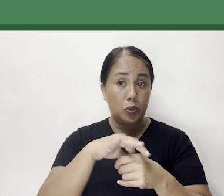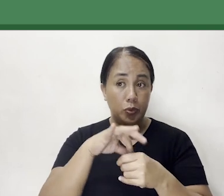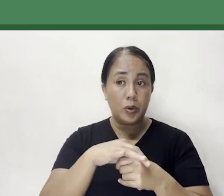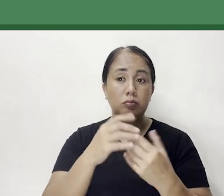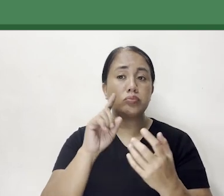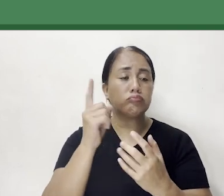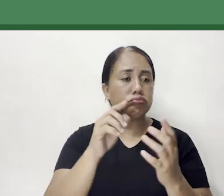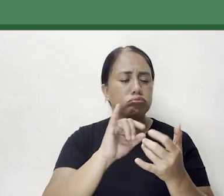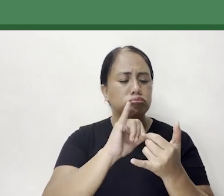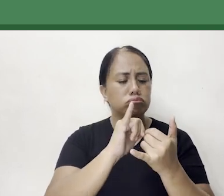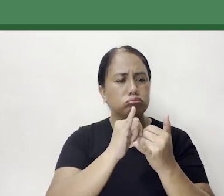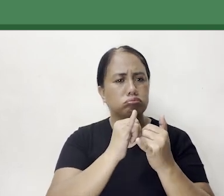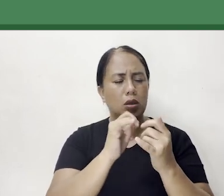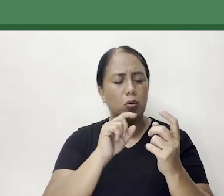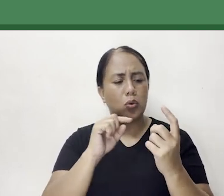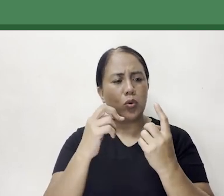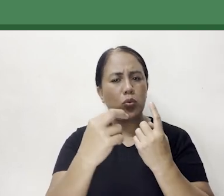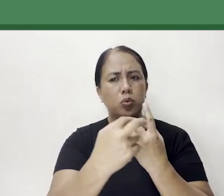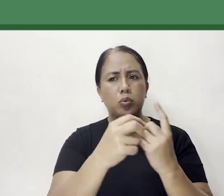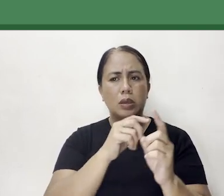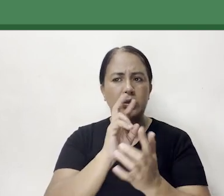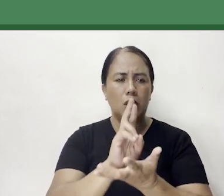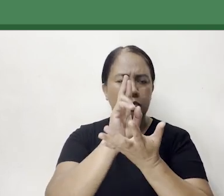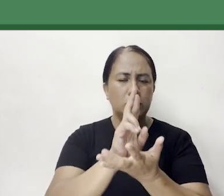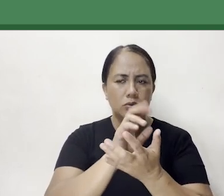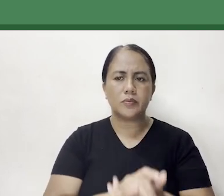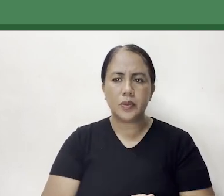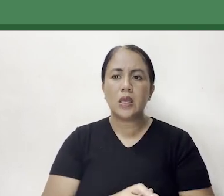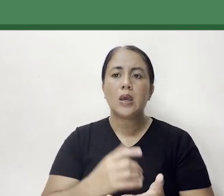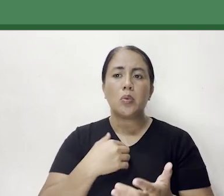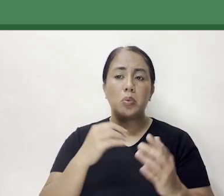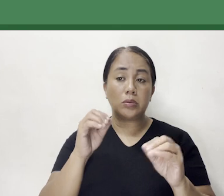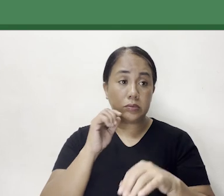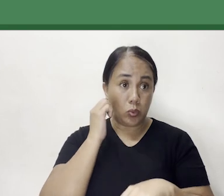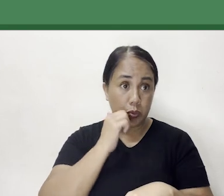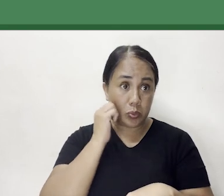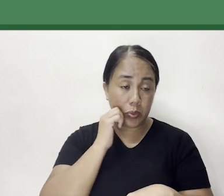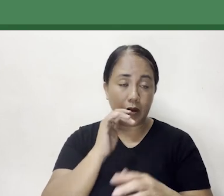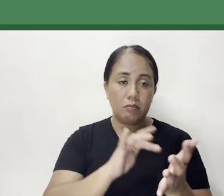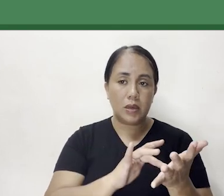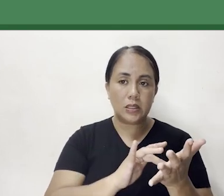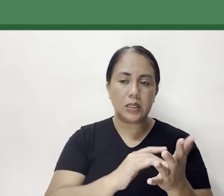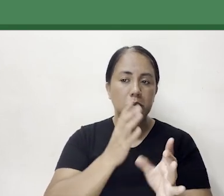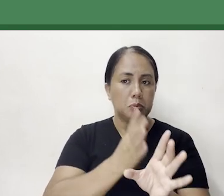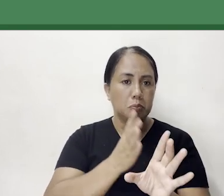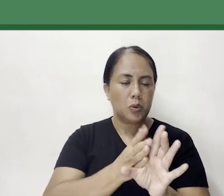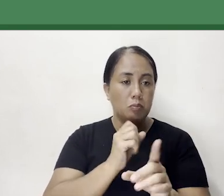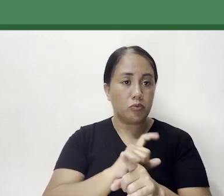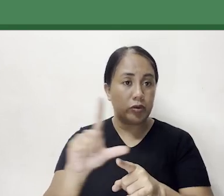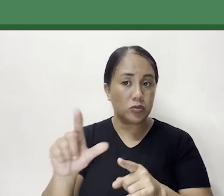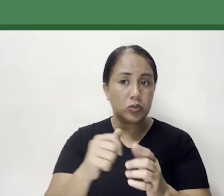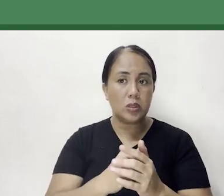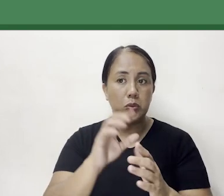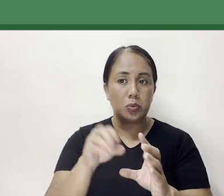Policies and programs only revolve around rehabilitation. Most of the time, medical and